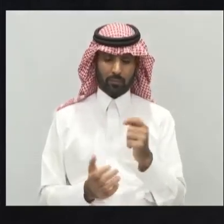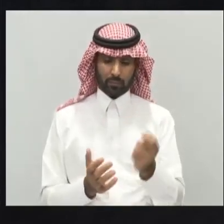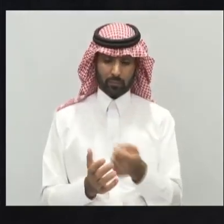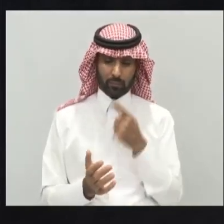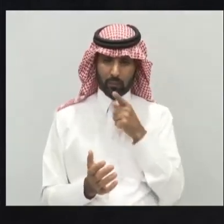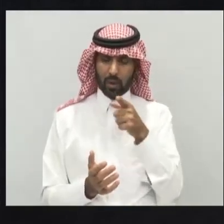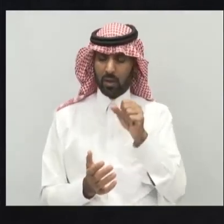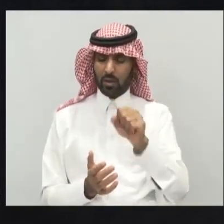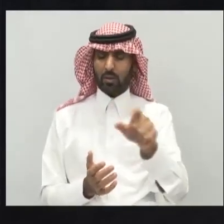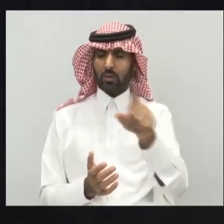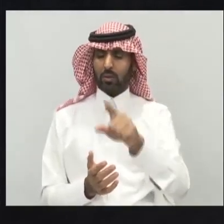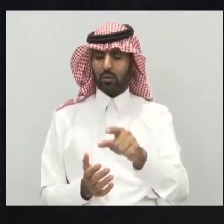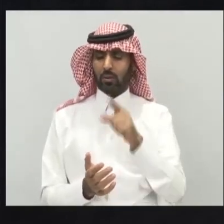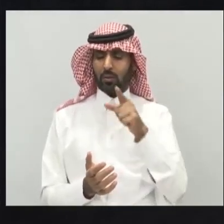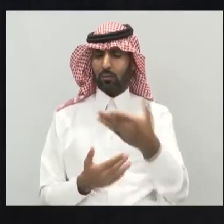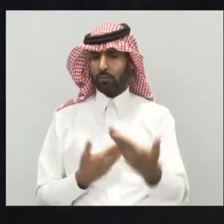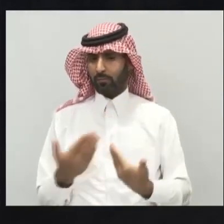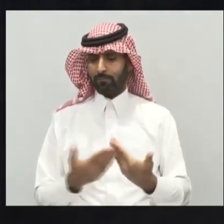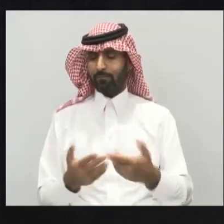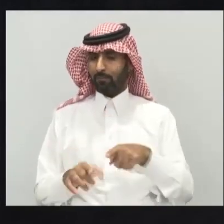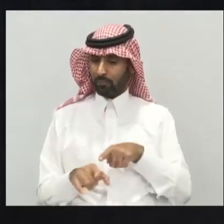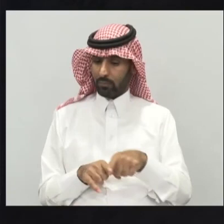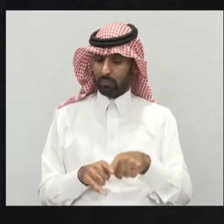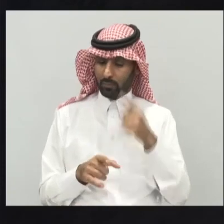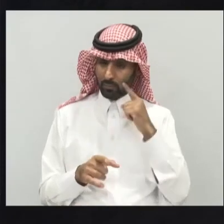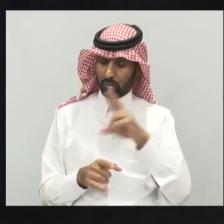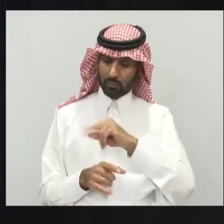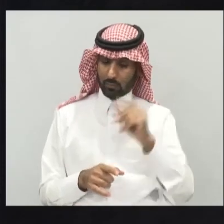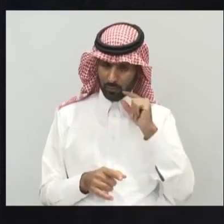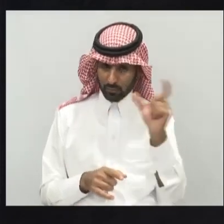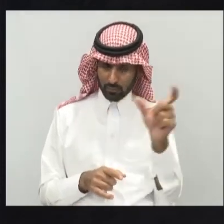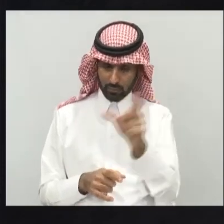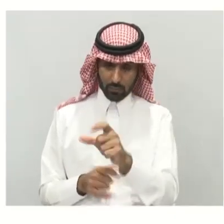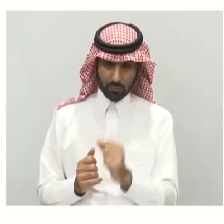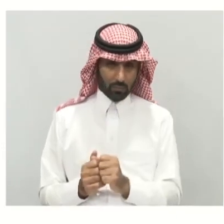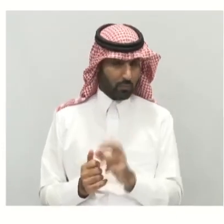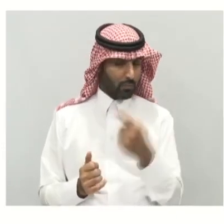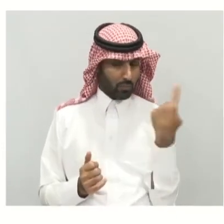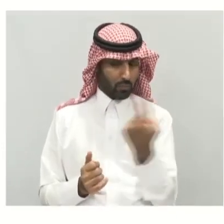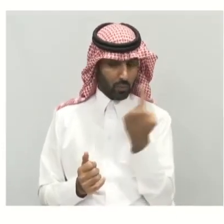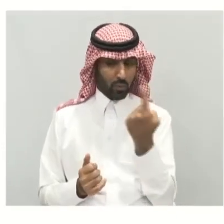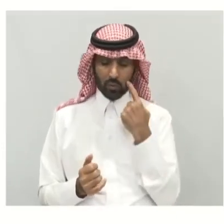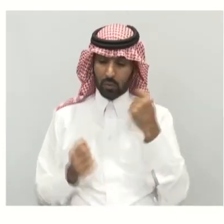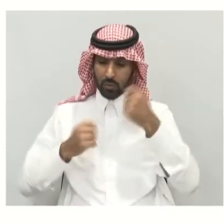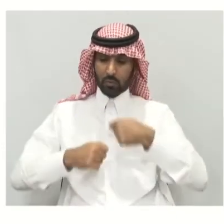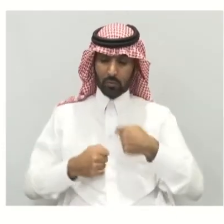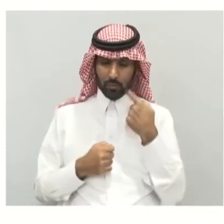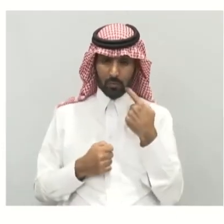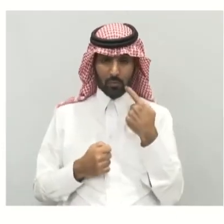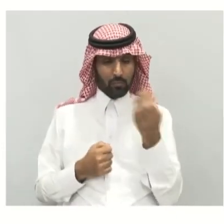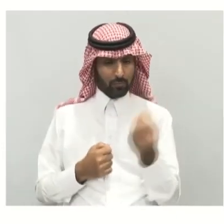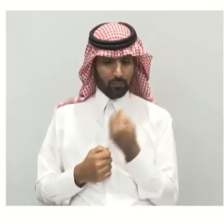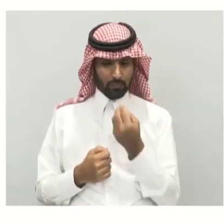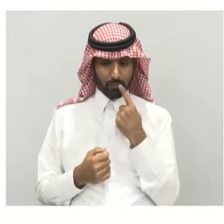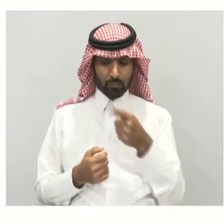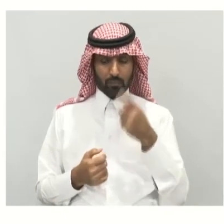ask yourself this question. You have to discuss it with your friends. You can use similar vocabulary. Where people do sports? These questions, I